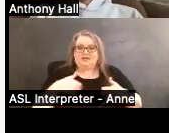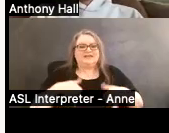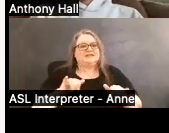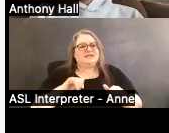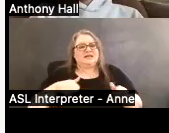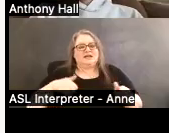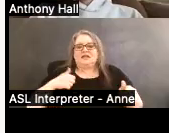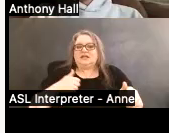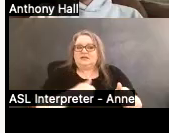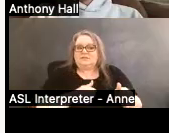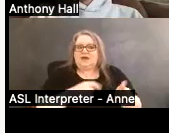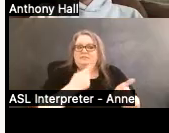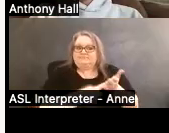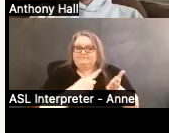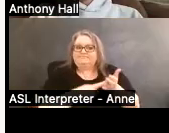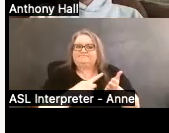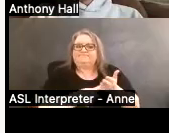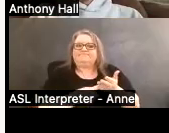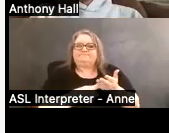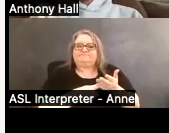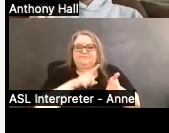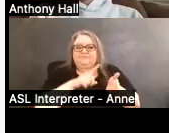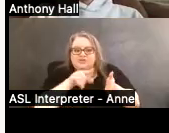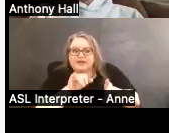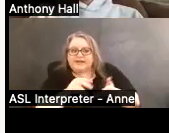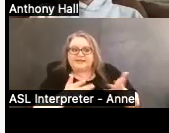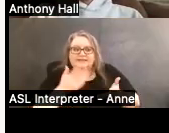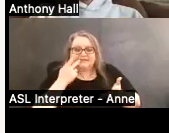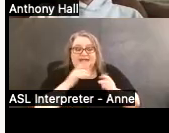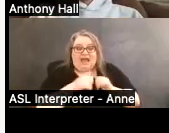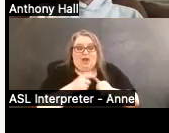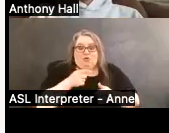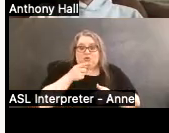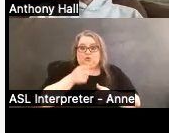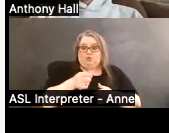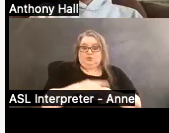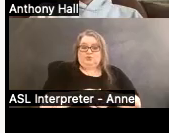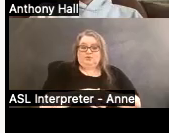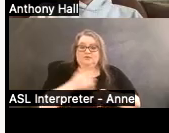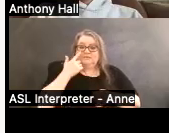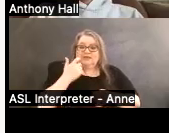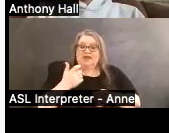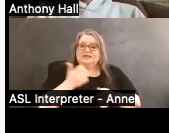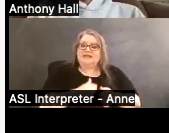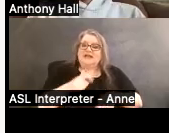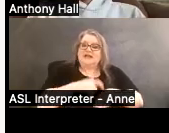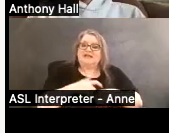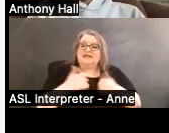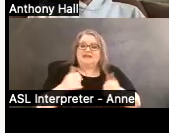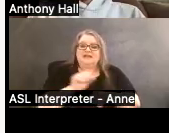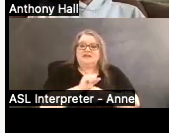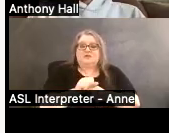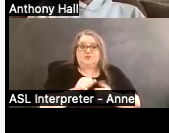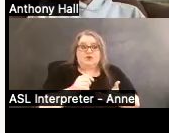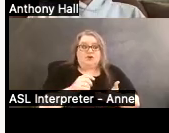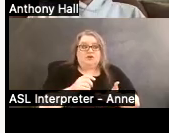still having talks, seeing, checking in to see how are you? Because at any time, this work could not be for you. I mean, we